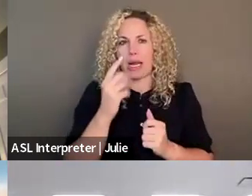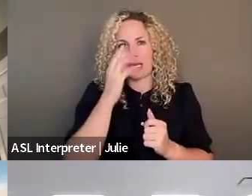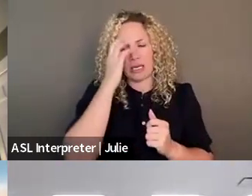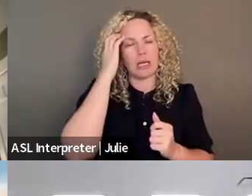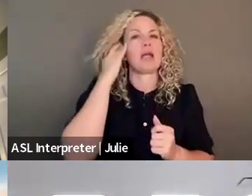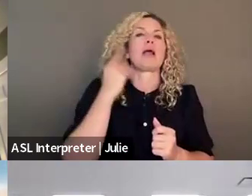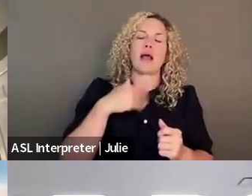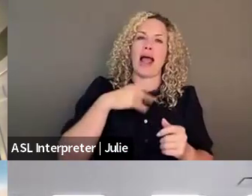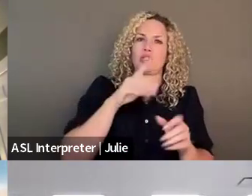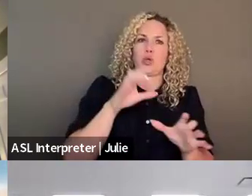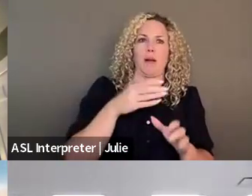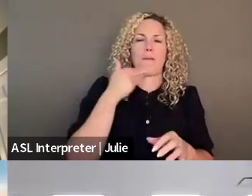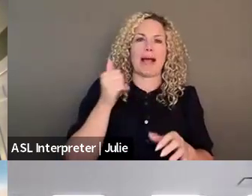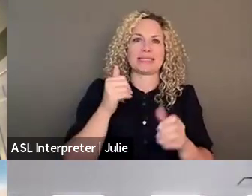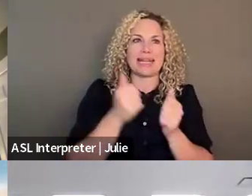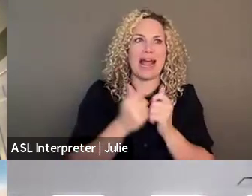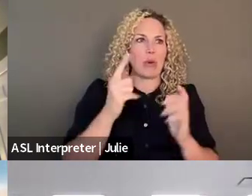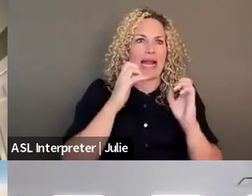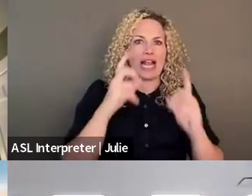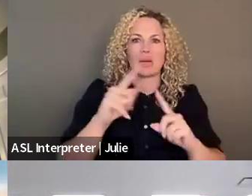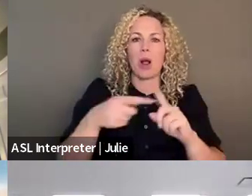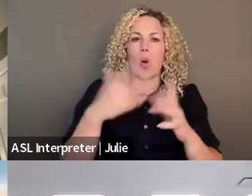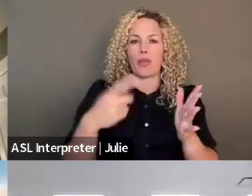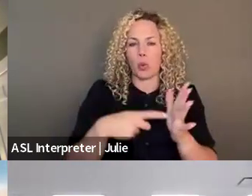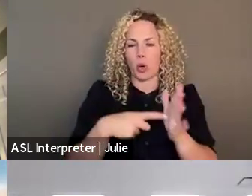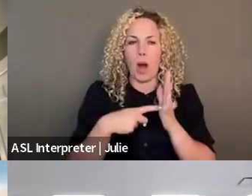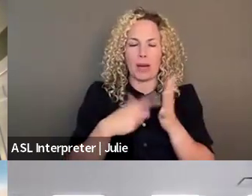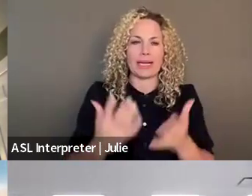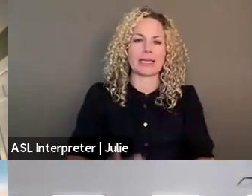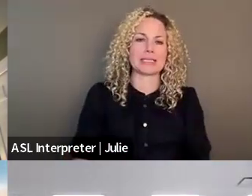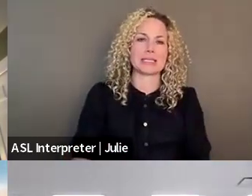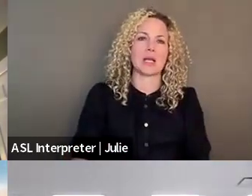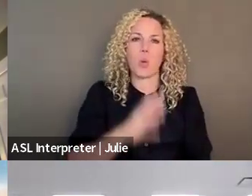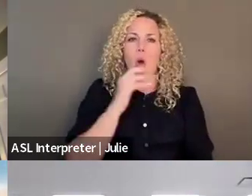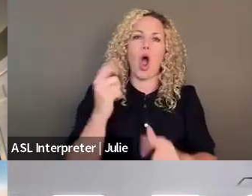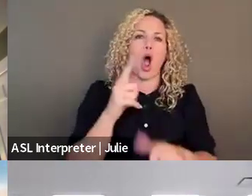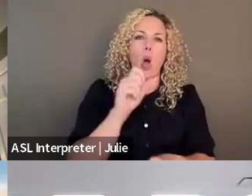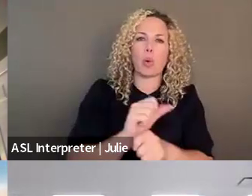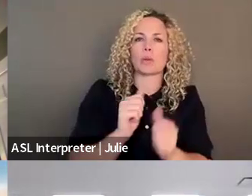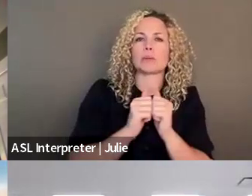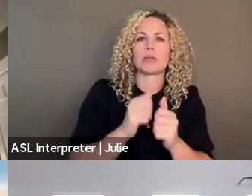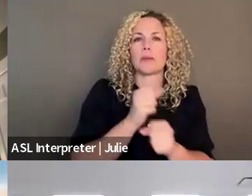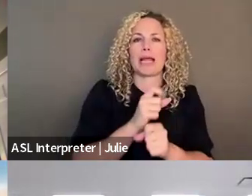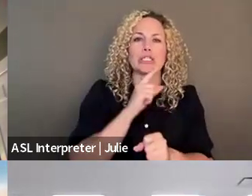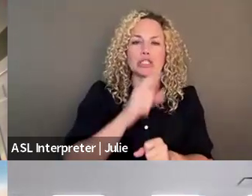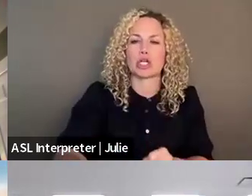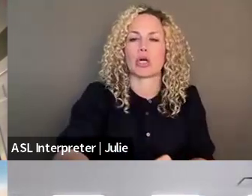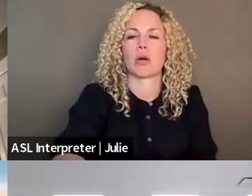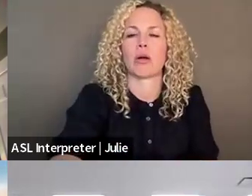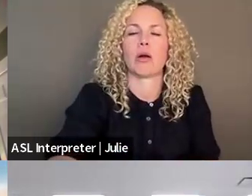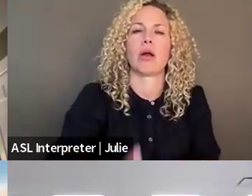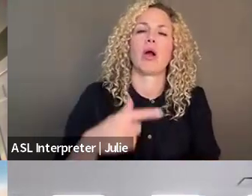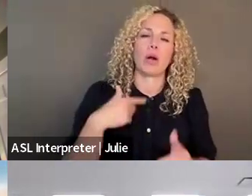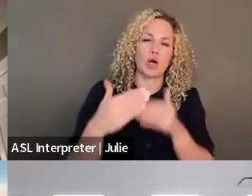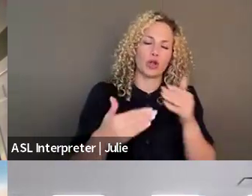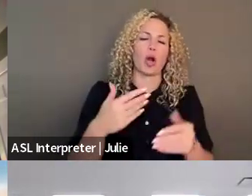I believe we've done our very best to give everyone the education about what the requirements are. And we're going to all work together to make sure that, we go